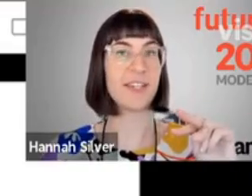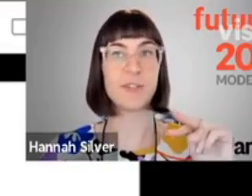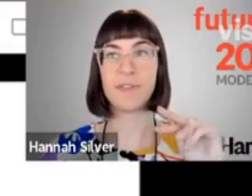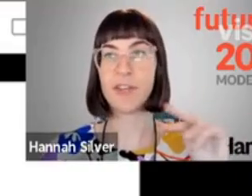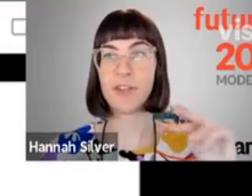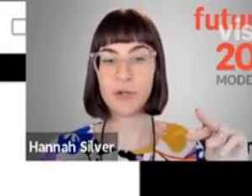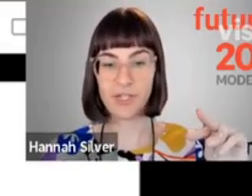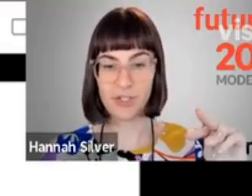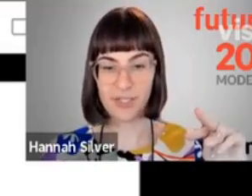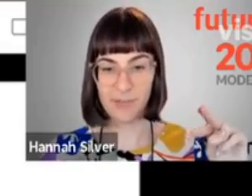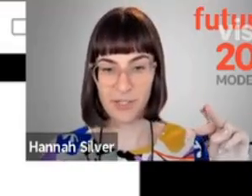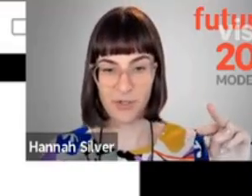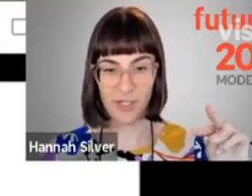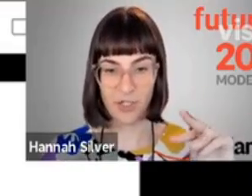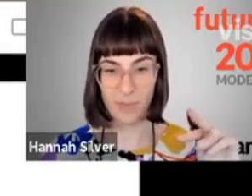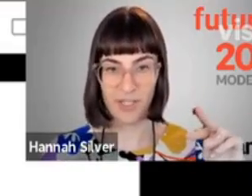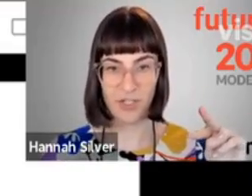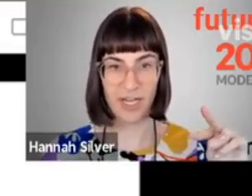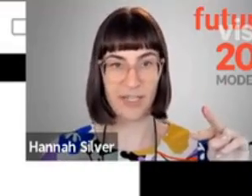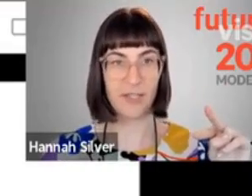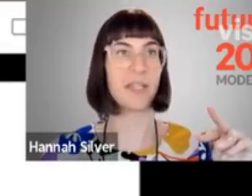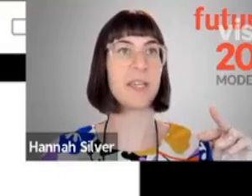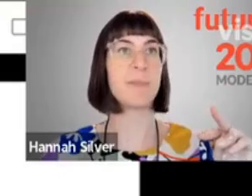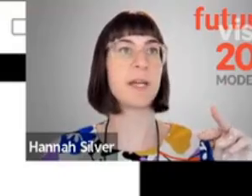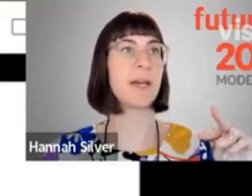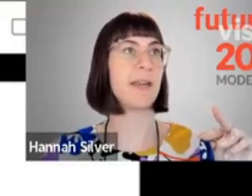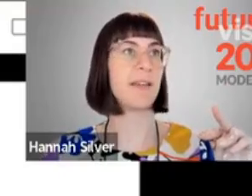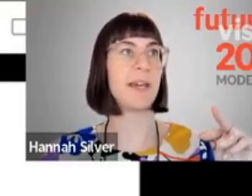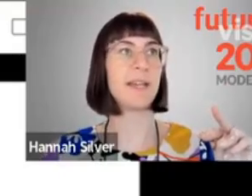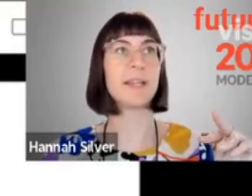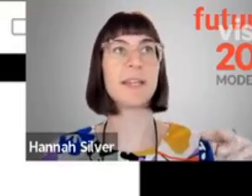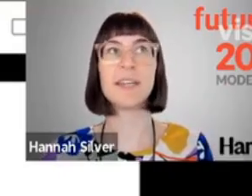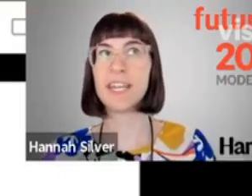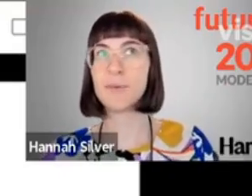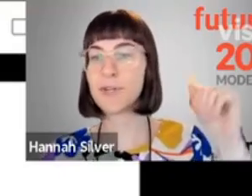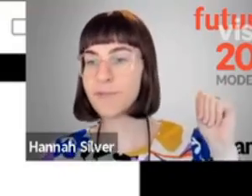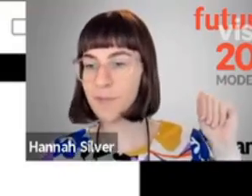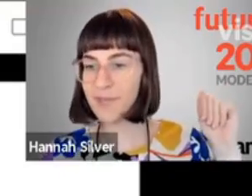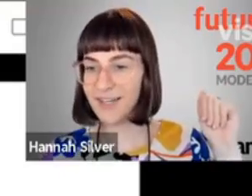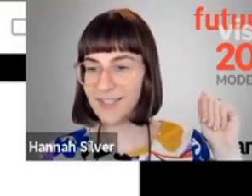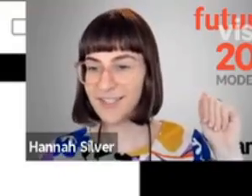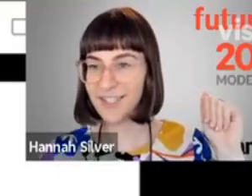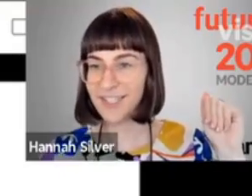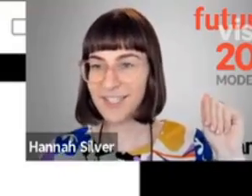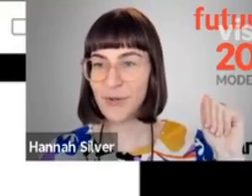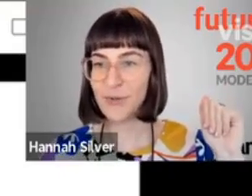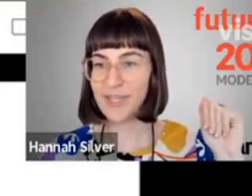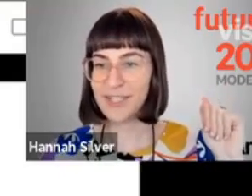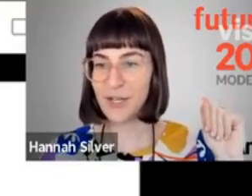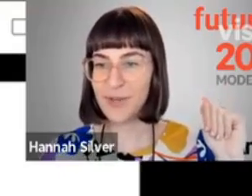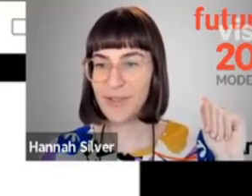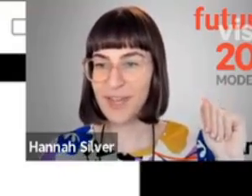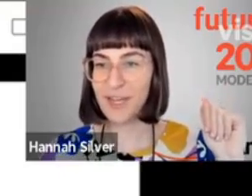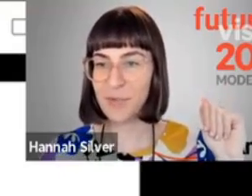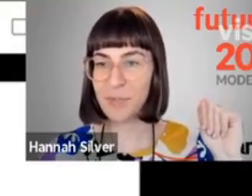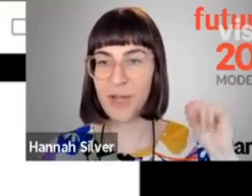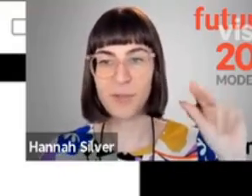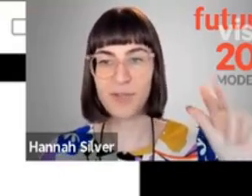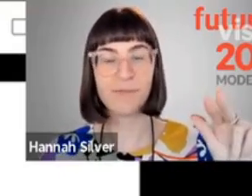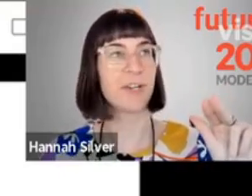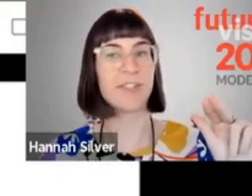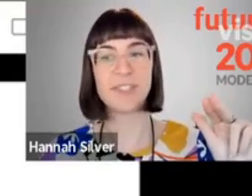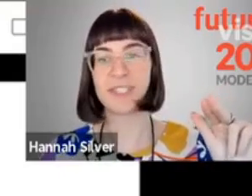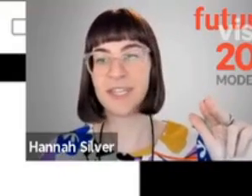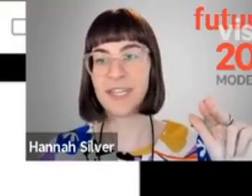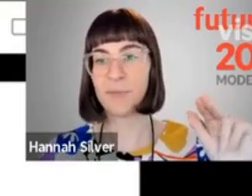the chat. So if you have other questions, make sure they show up in the chat so I can keep an eye on that. And then we'll go from there. So let's go with